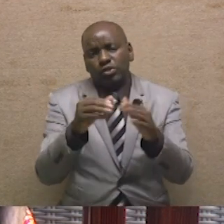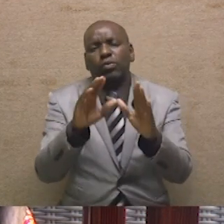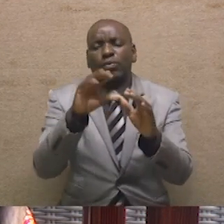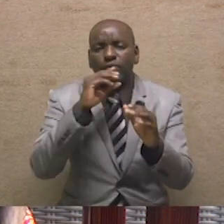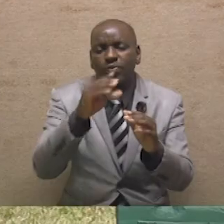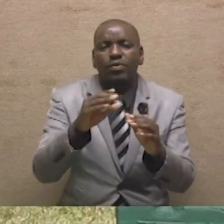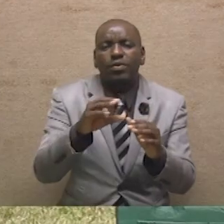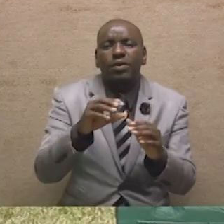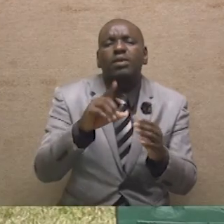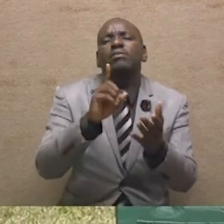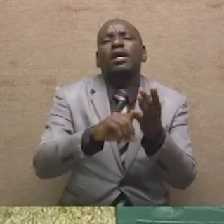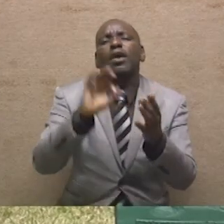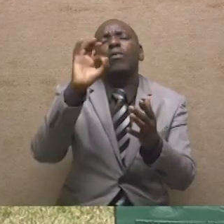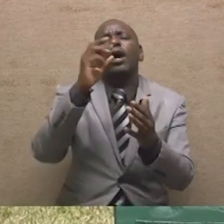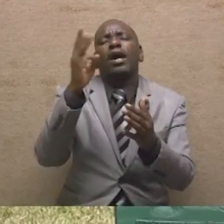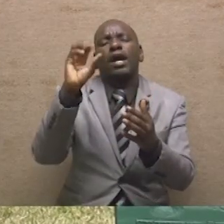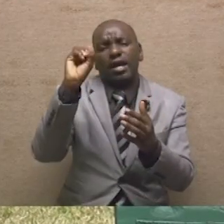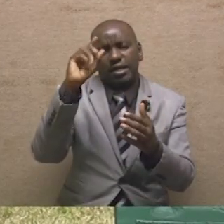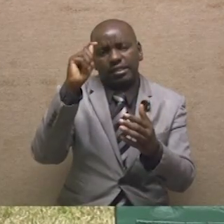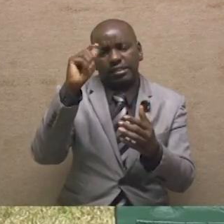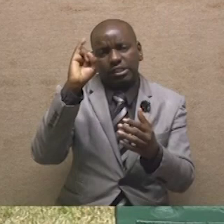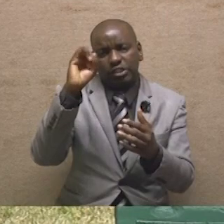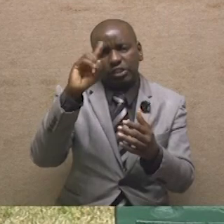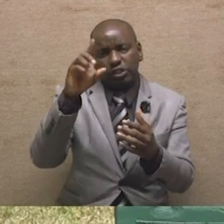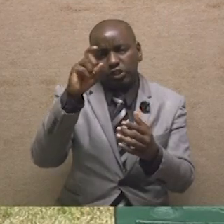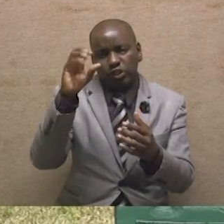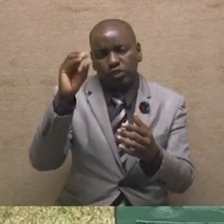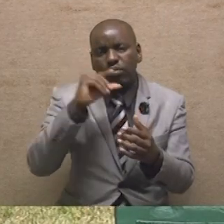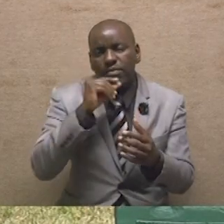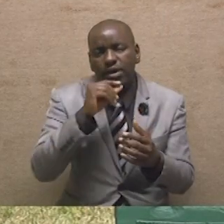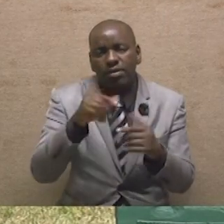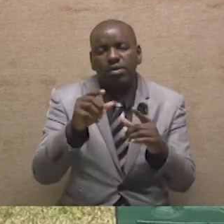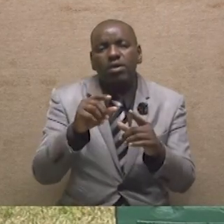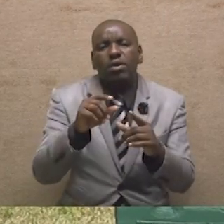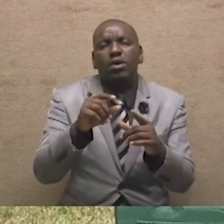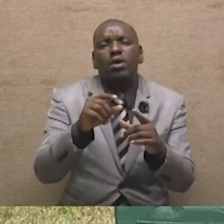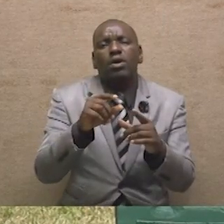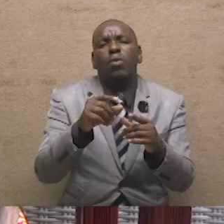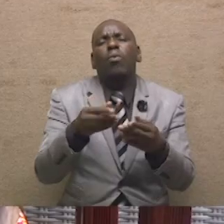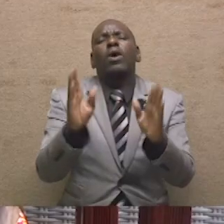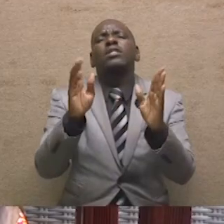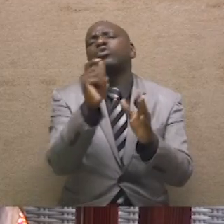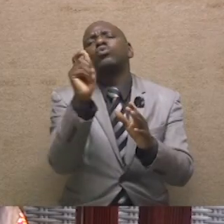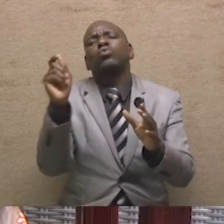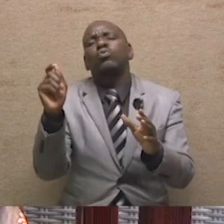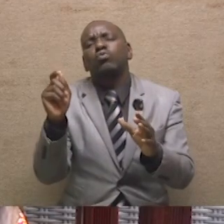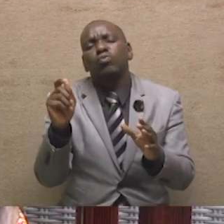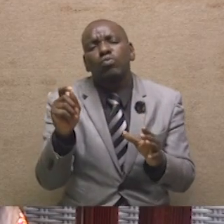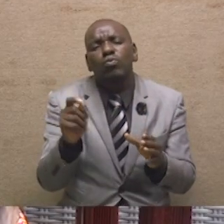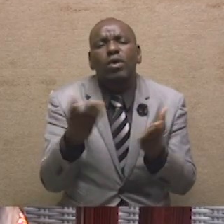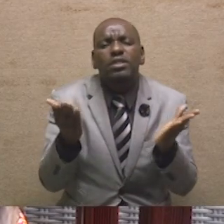Thank you. Mr. Gwatizo, maybe to start the discussion, what do we call a school? In